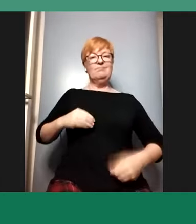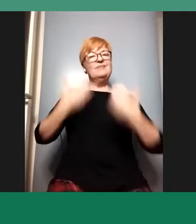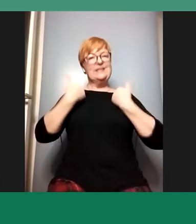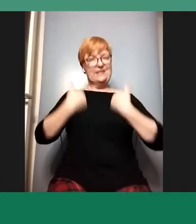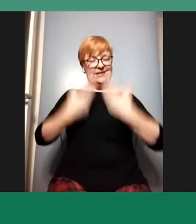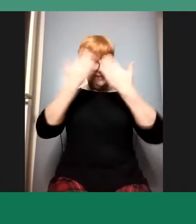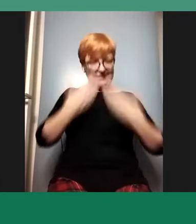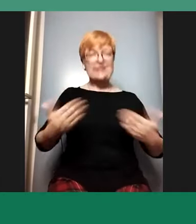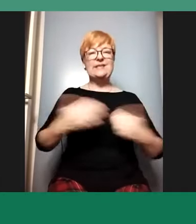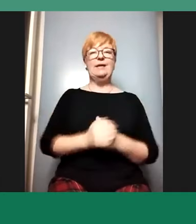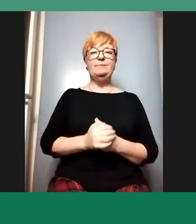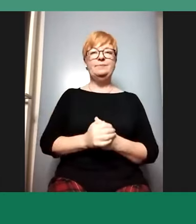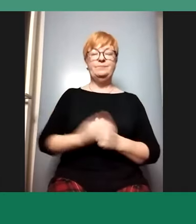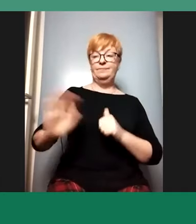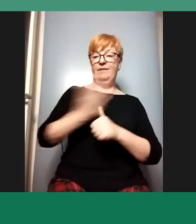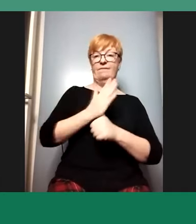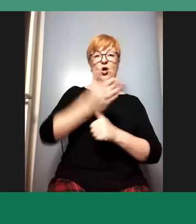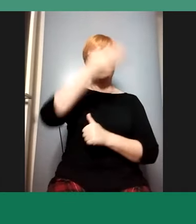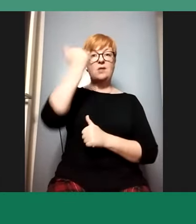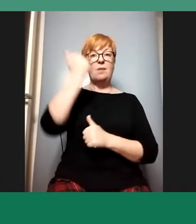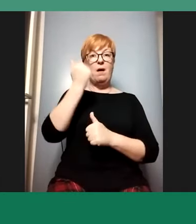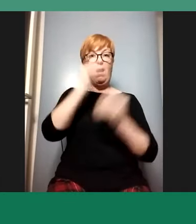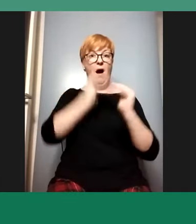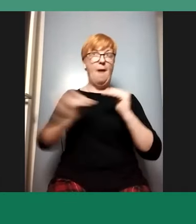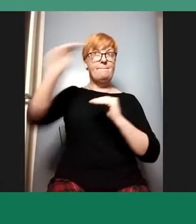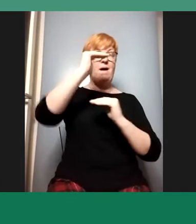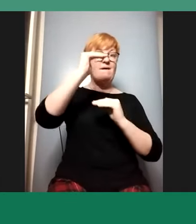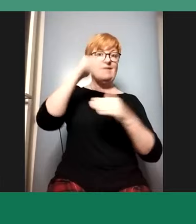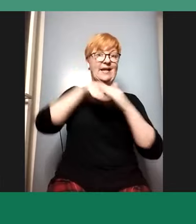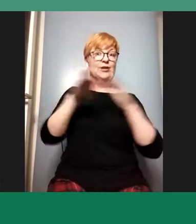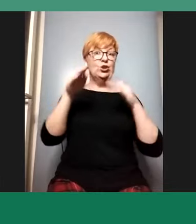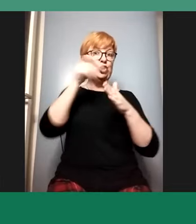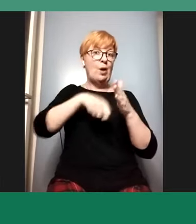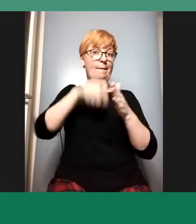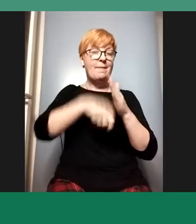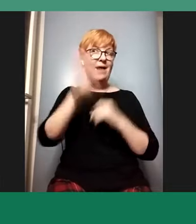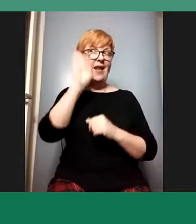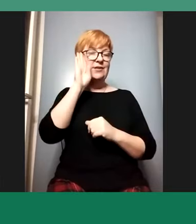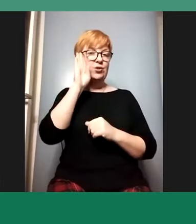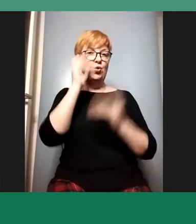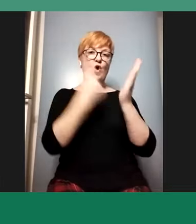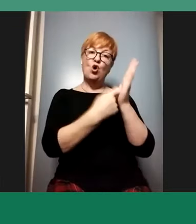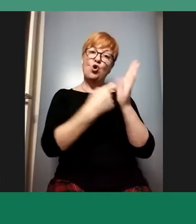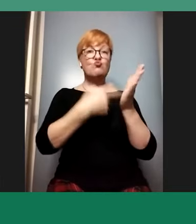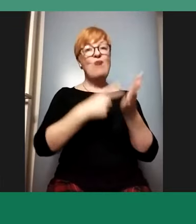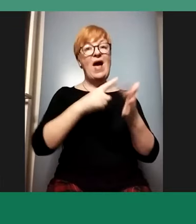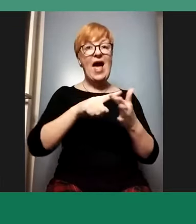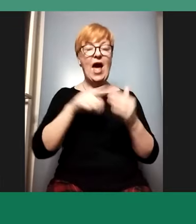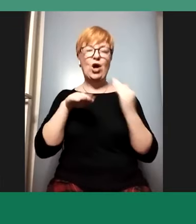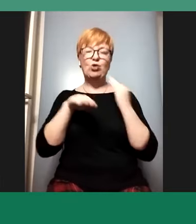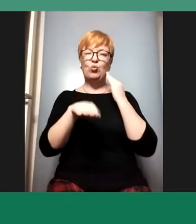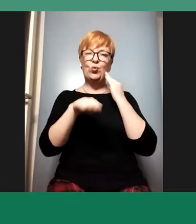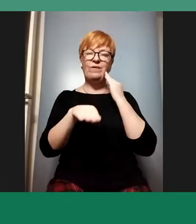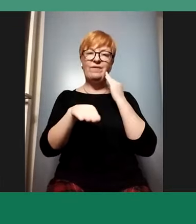first summer above the corner shop, I listened to Rare Groove on pirate radio. I was flung